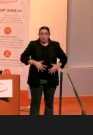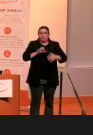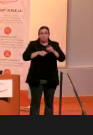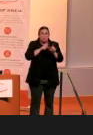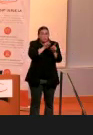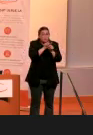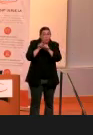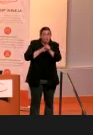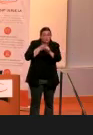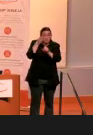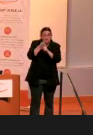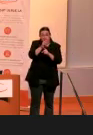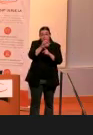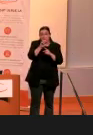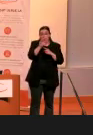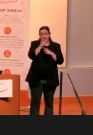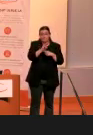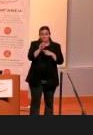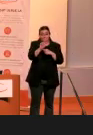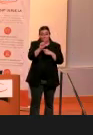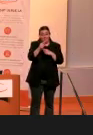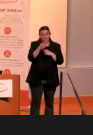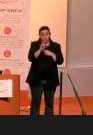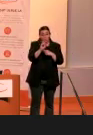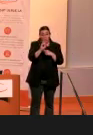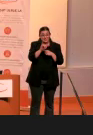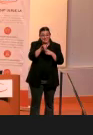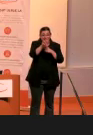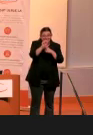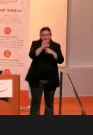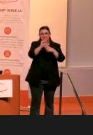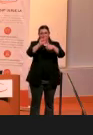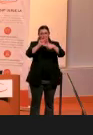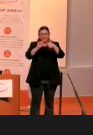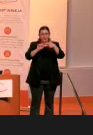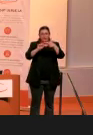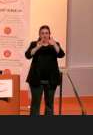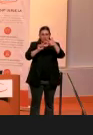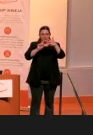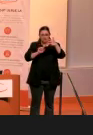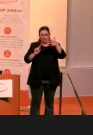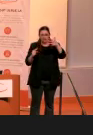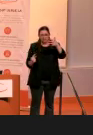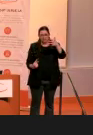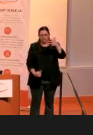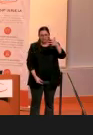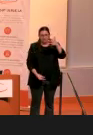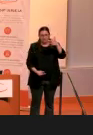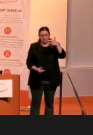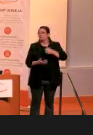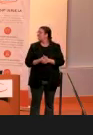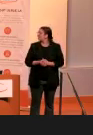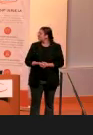macrophages, lymphocytes, T and B cells, NK cells, eosinophils, and neutrophils.